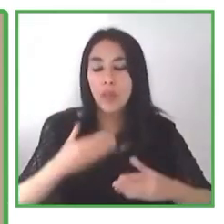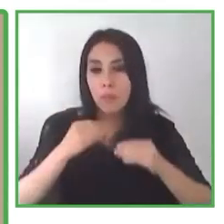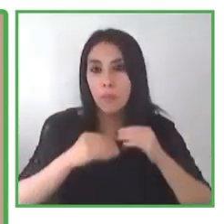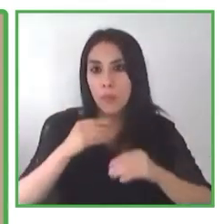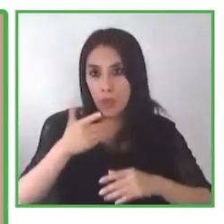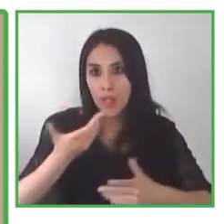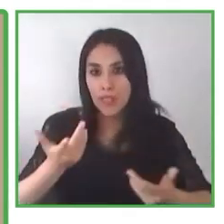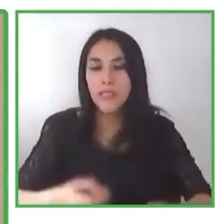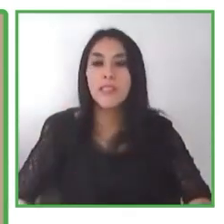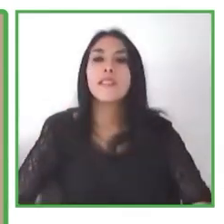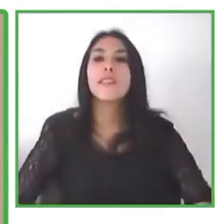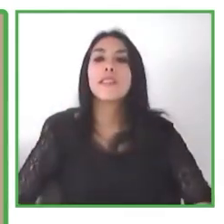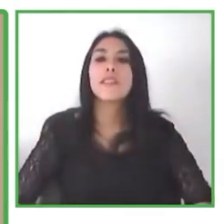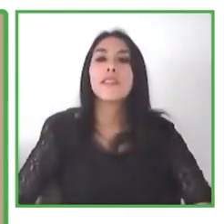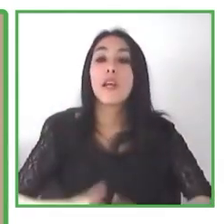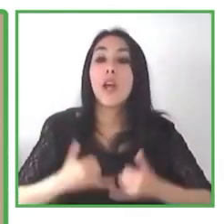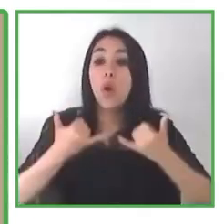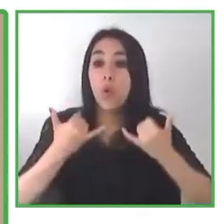fired.